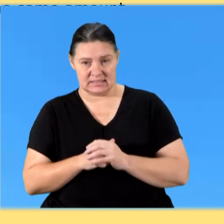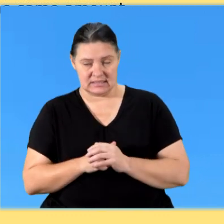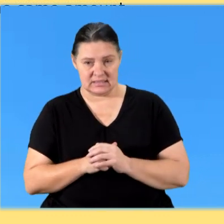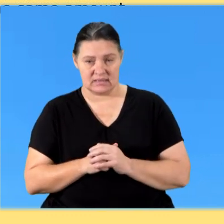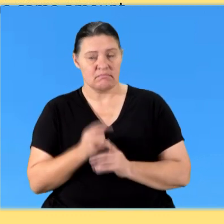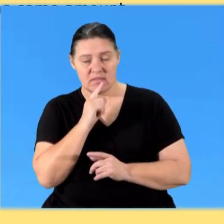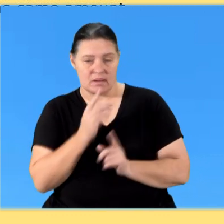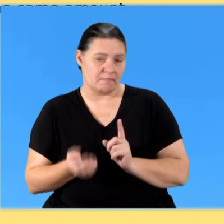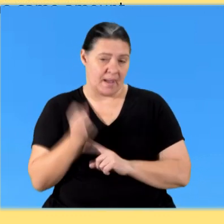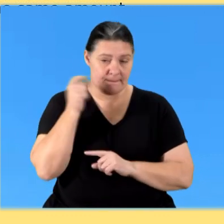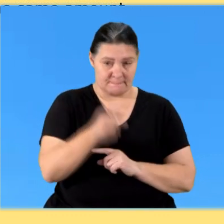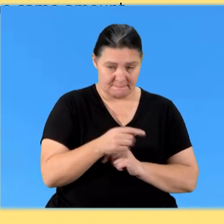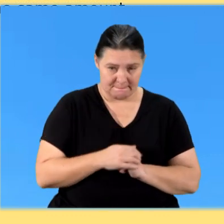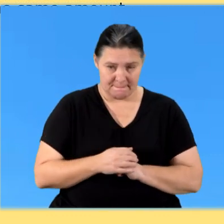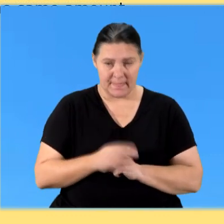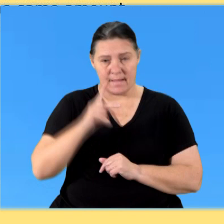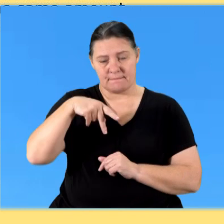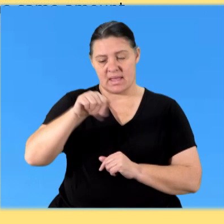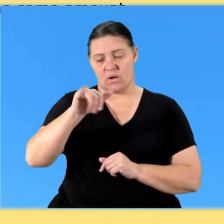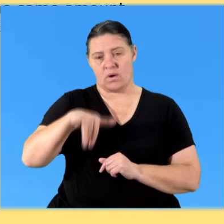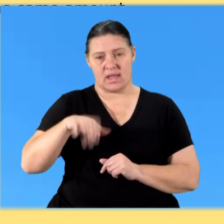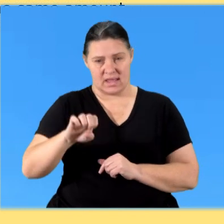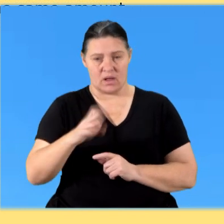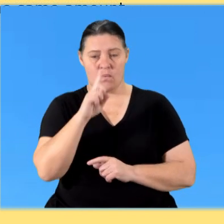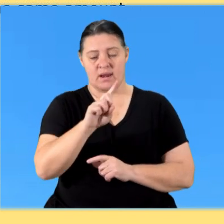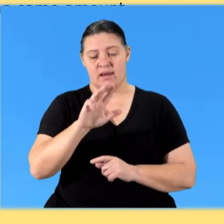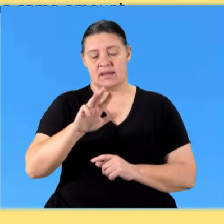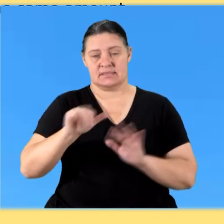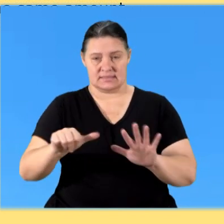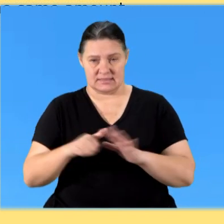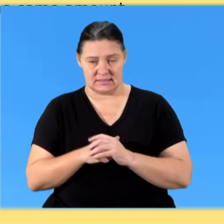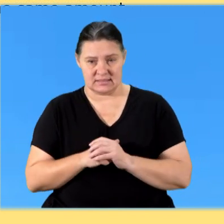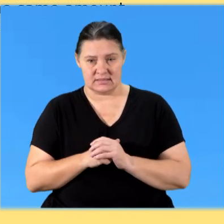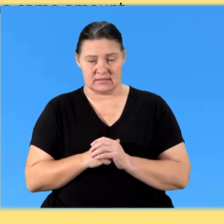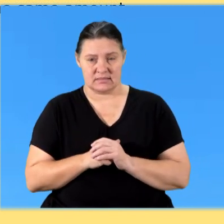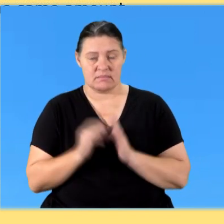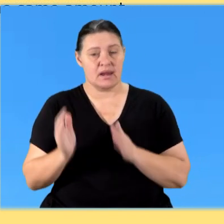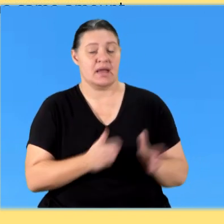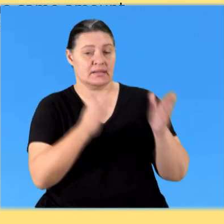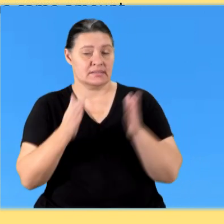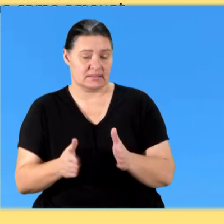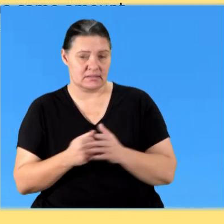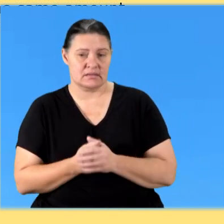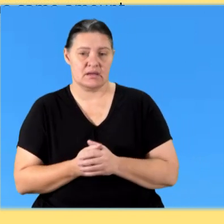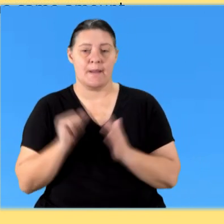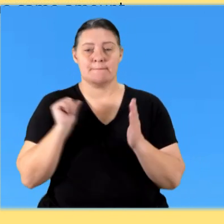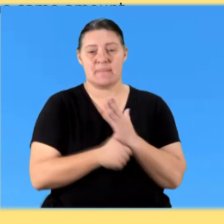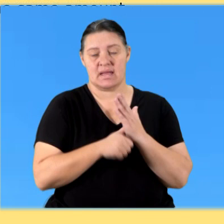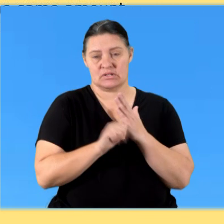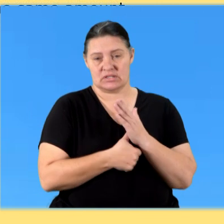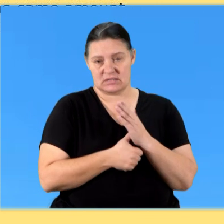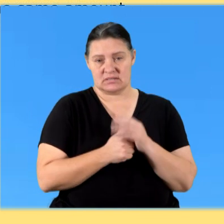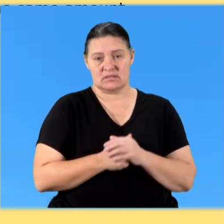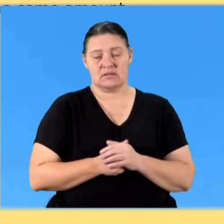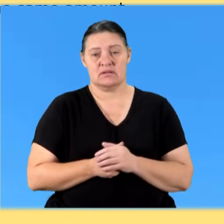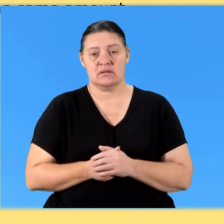196. That is what you find here. Pay as you earn, 196. I'll move on to the next one. Pension